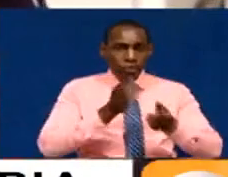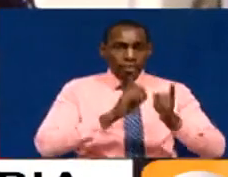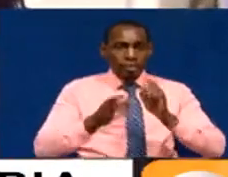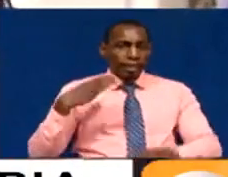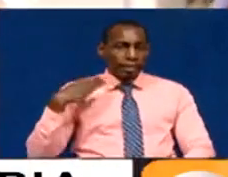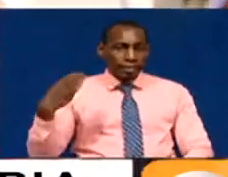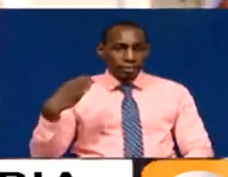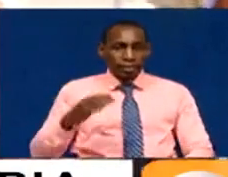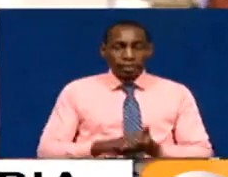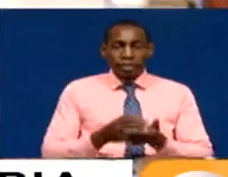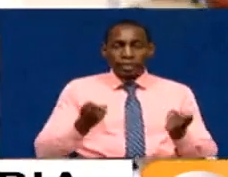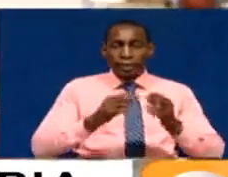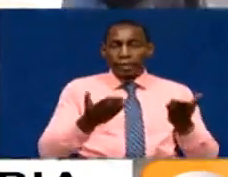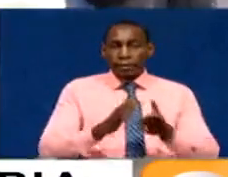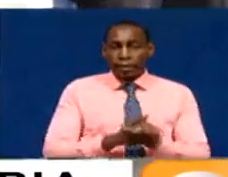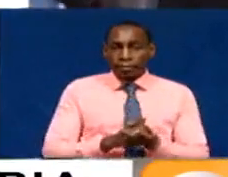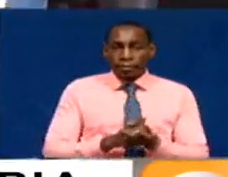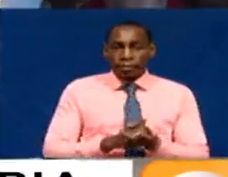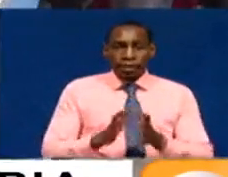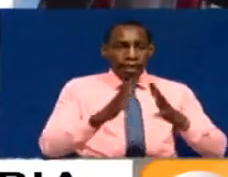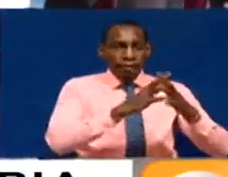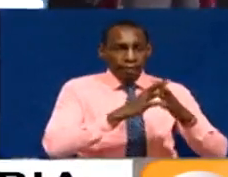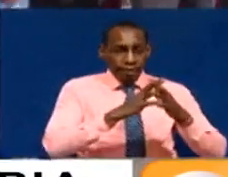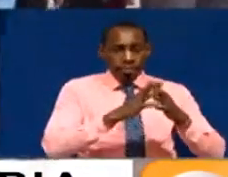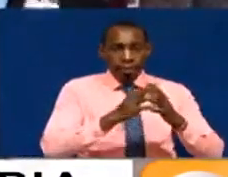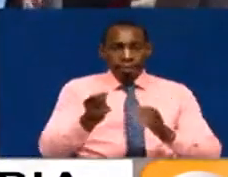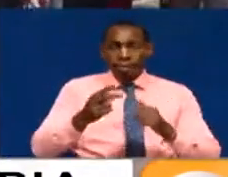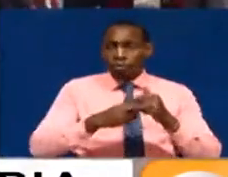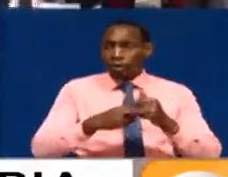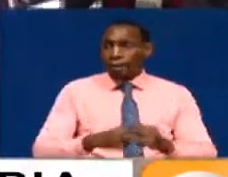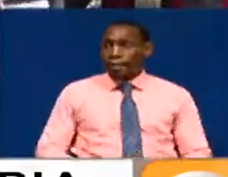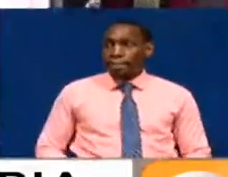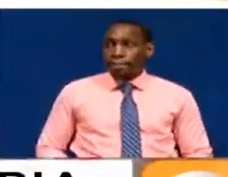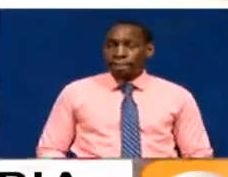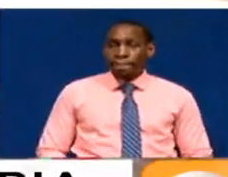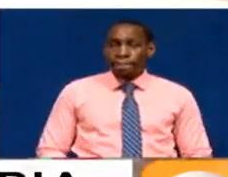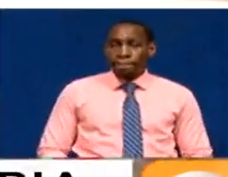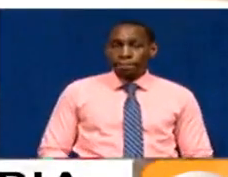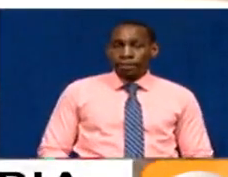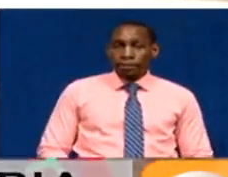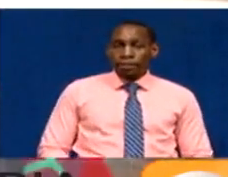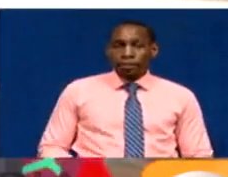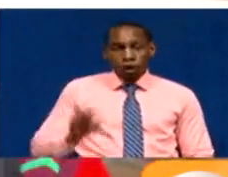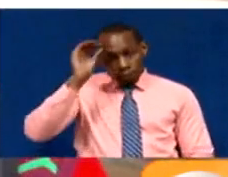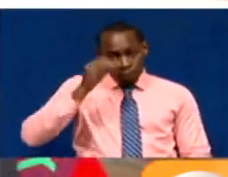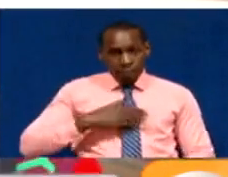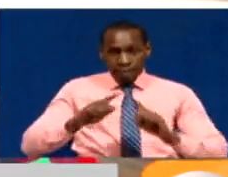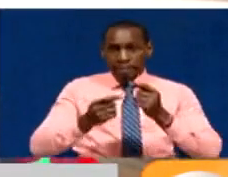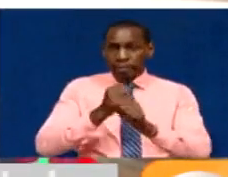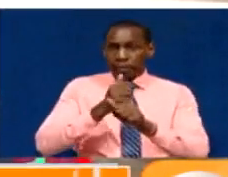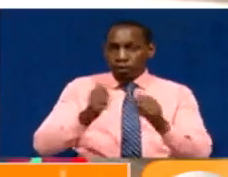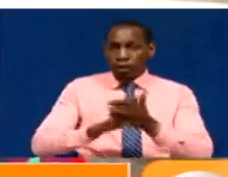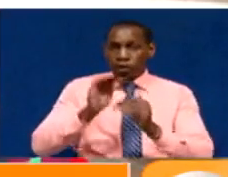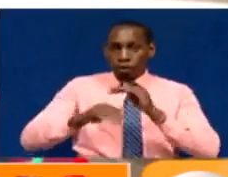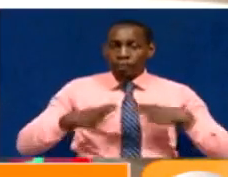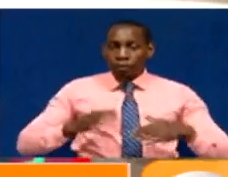Athletics Championships that will be held in Oregon in the United States in July. For me, the team performed well. Everybody